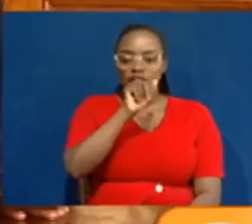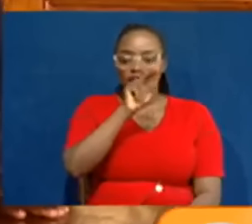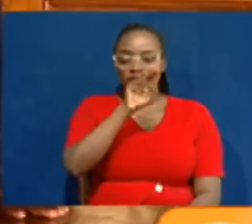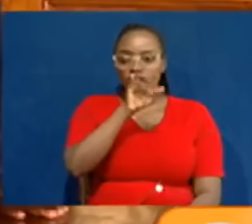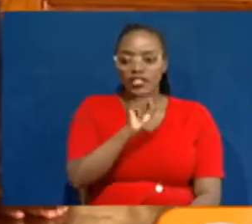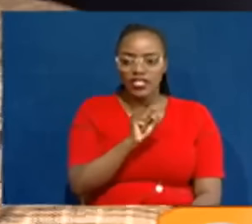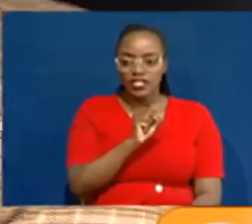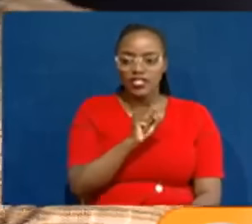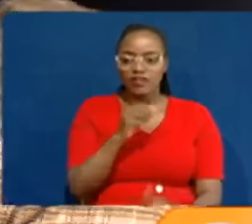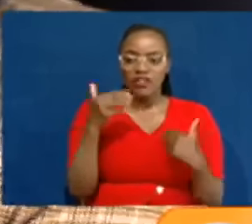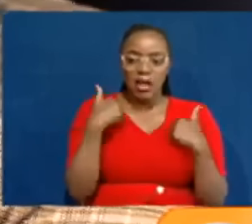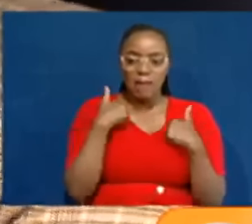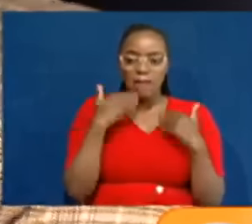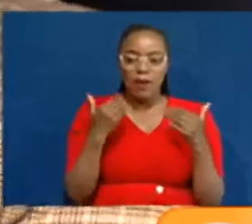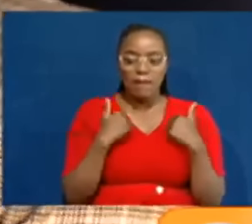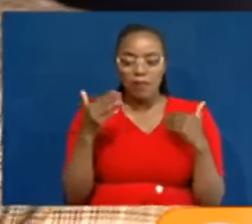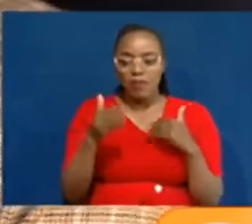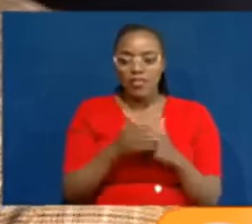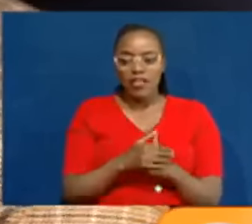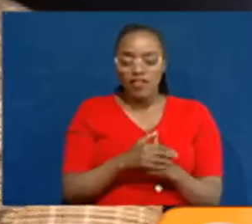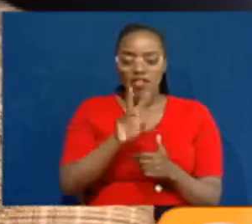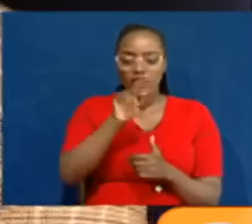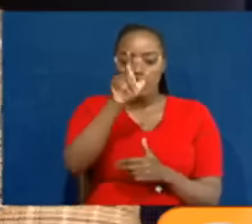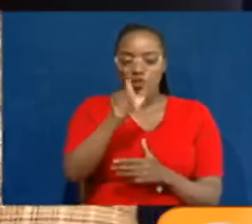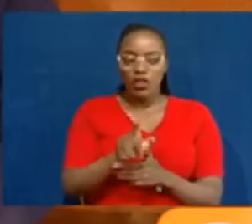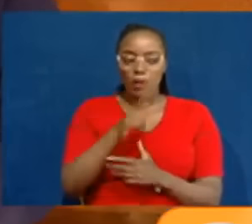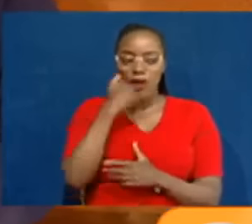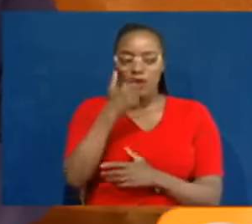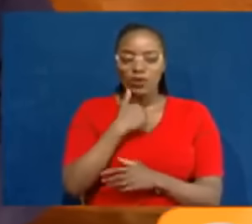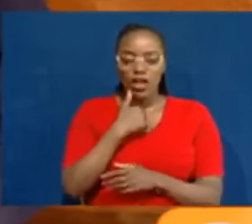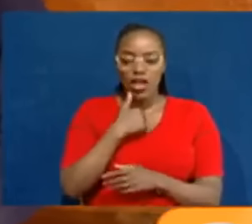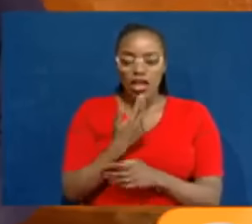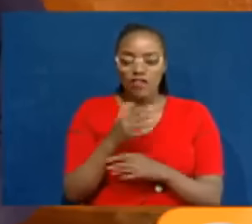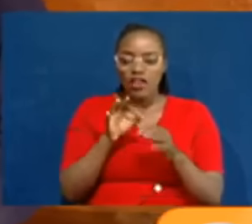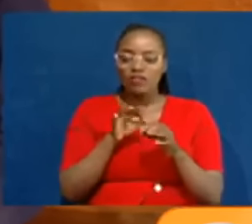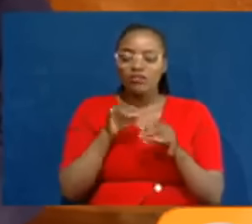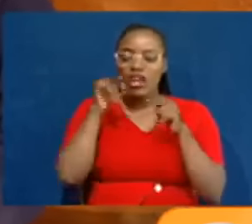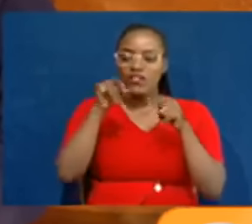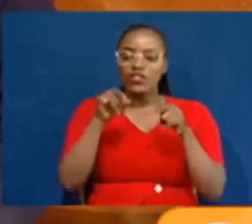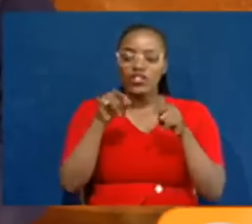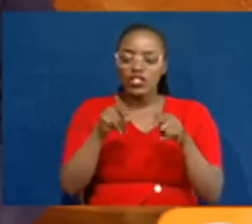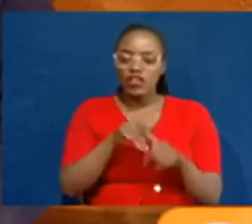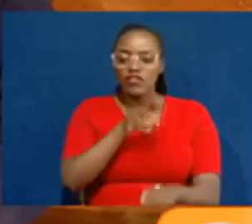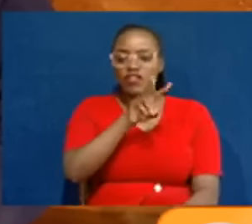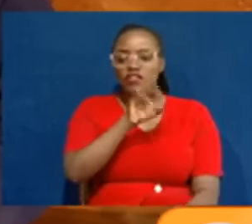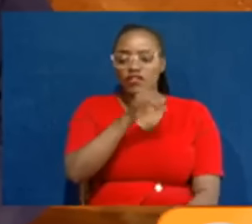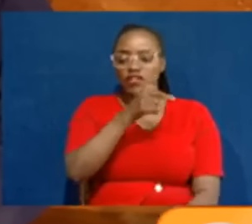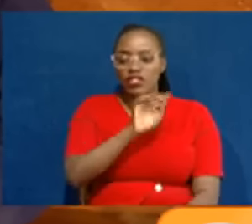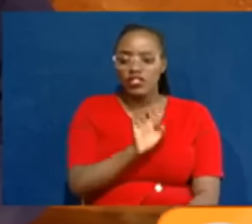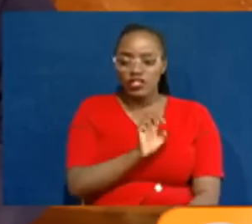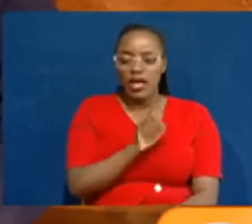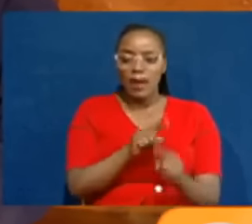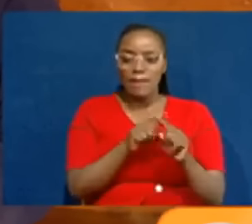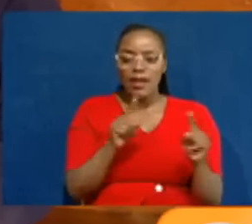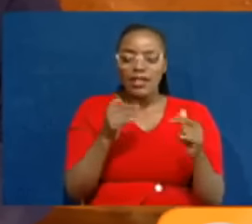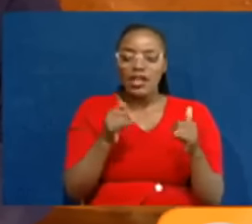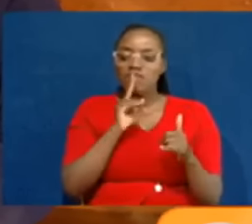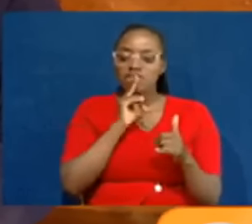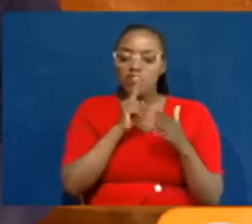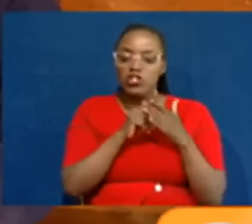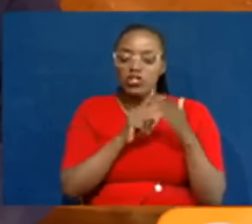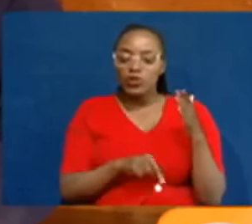charges before him. For the second accused. In the case against the first accused, Violet Ngukweli Jodi, the court directed